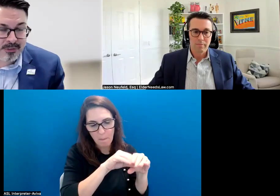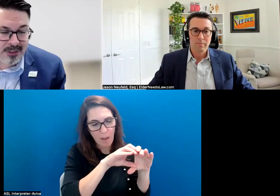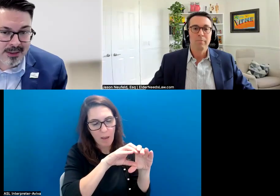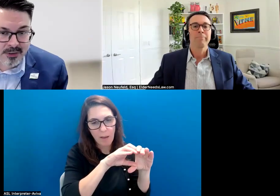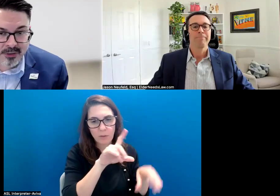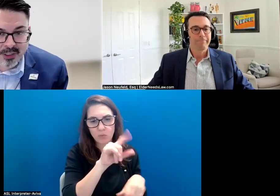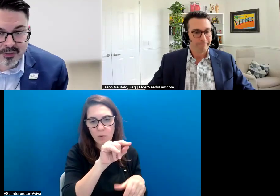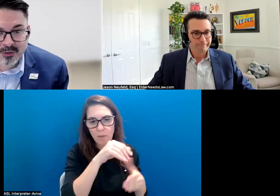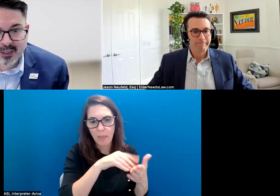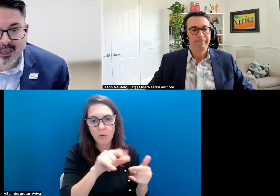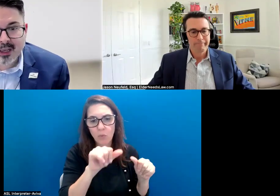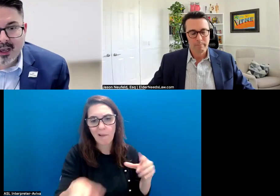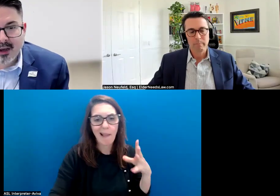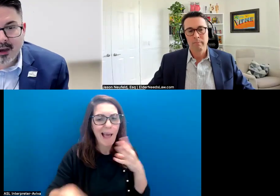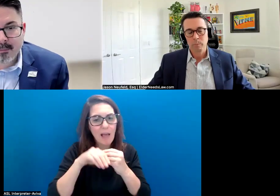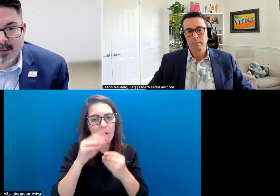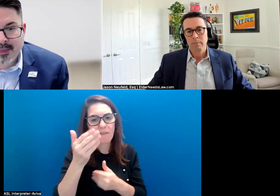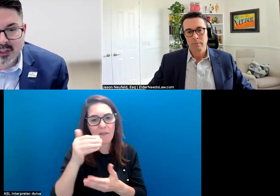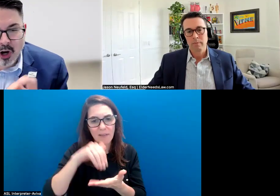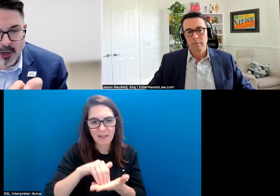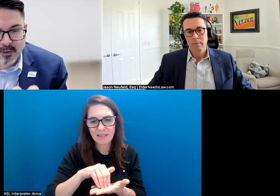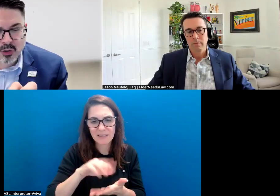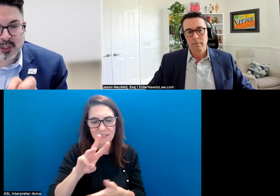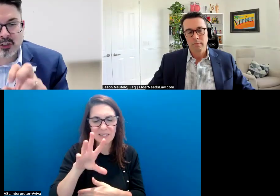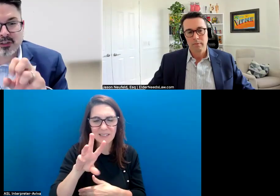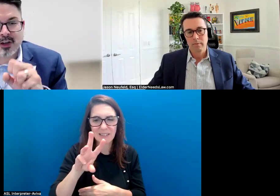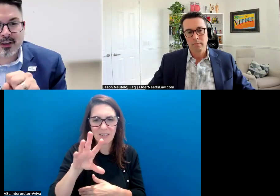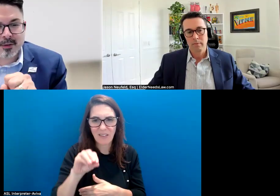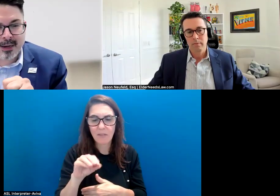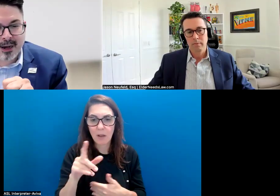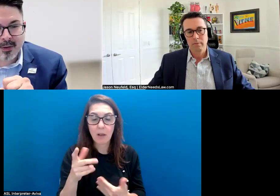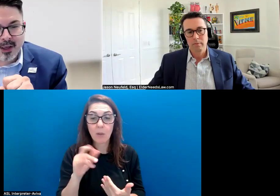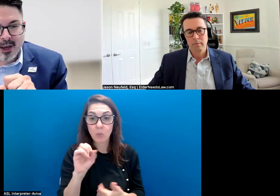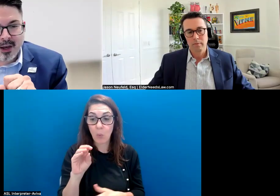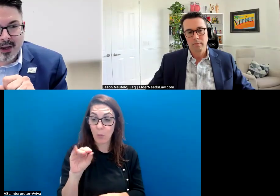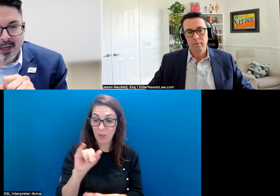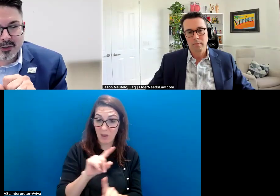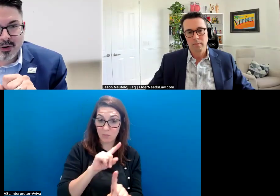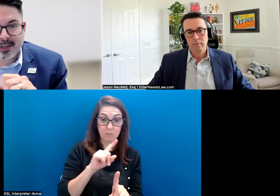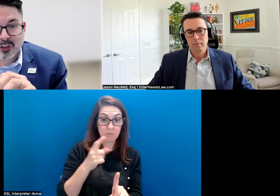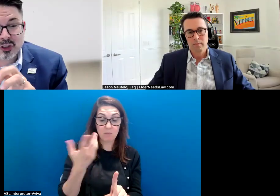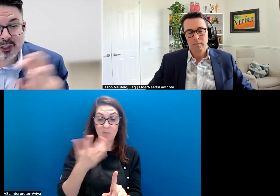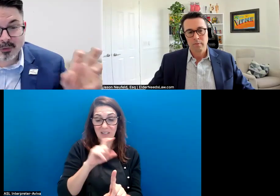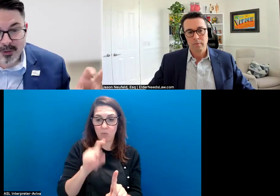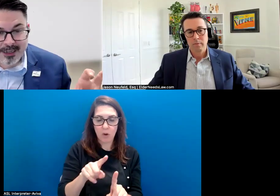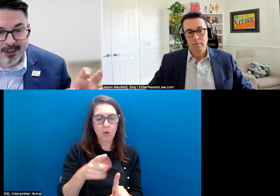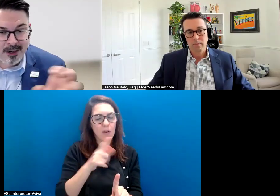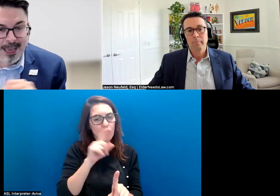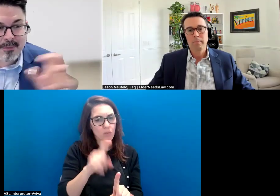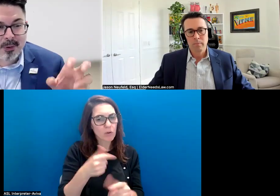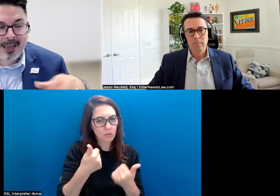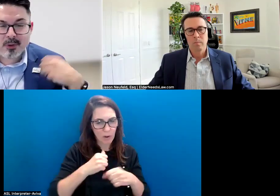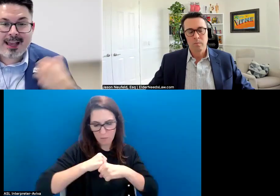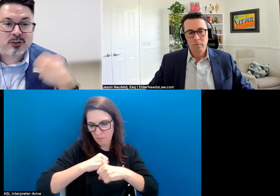additional 15,650. I think the heart of this question is talking about trying to shelter that